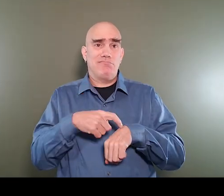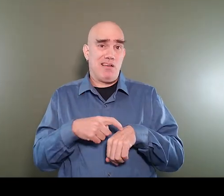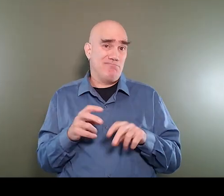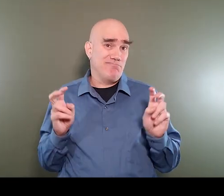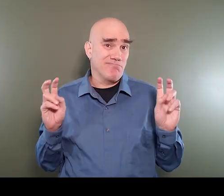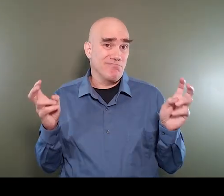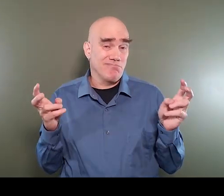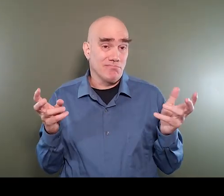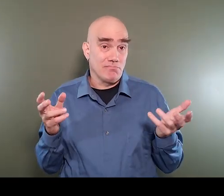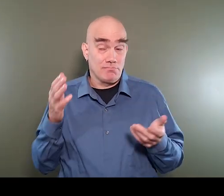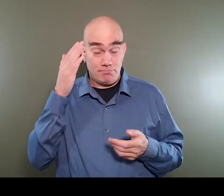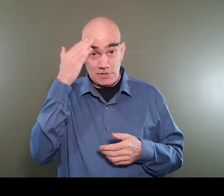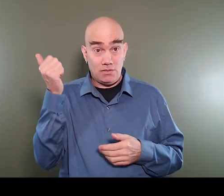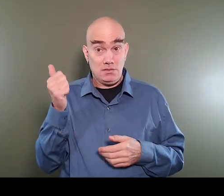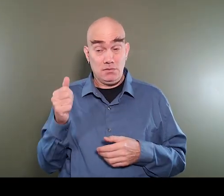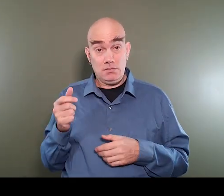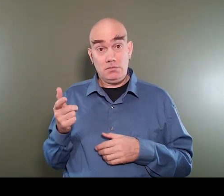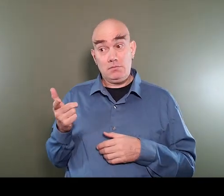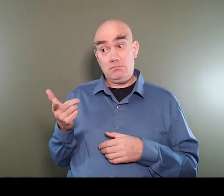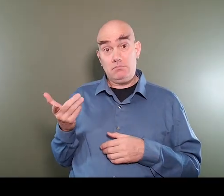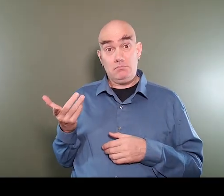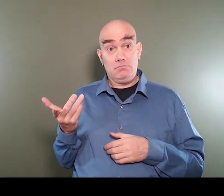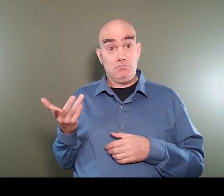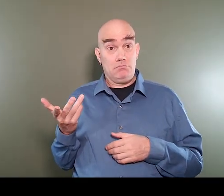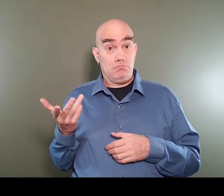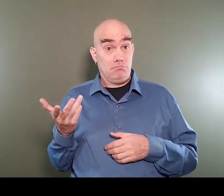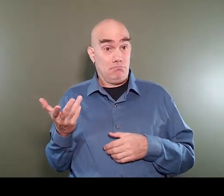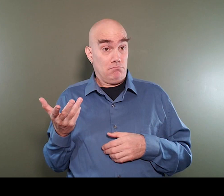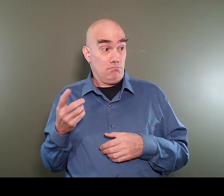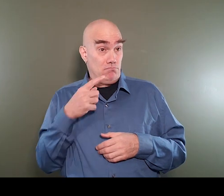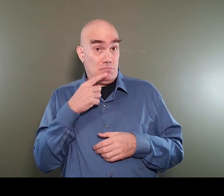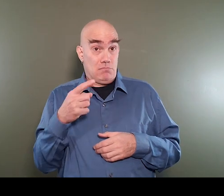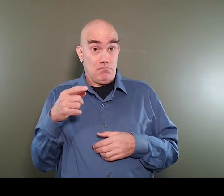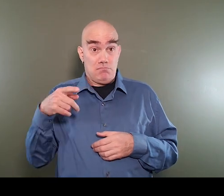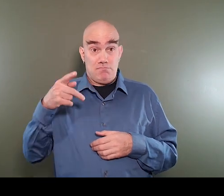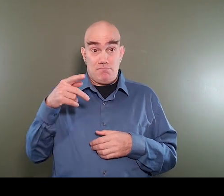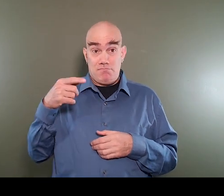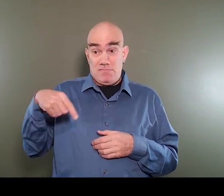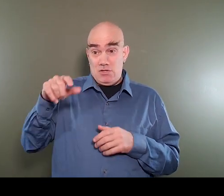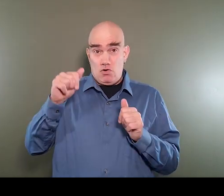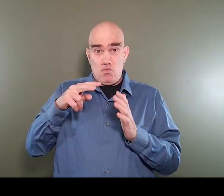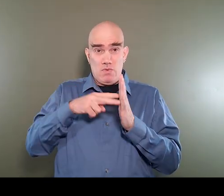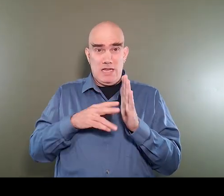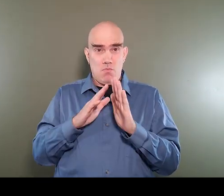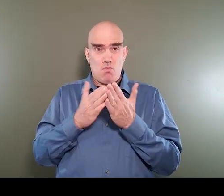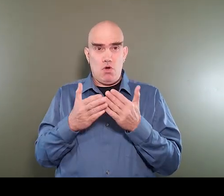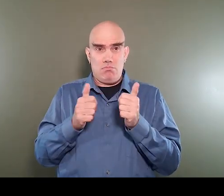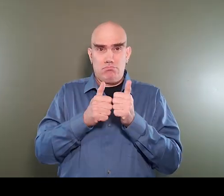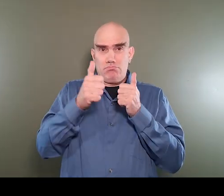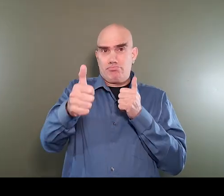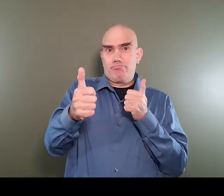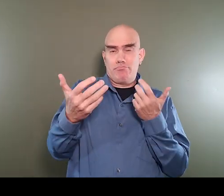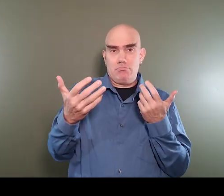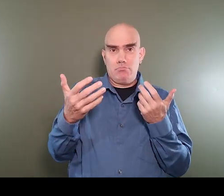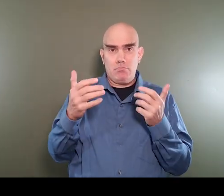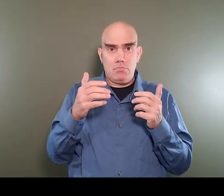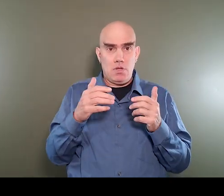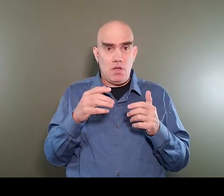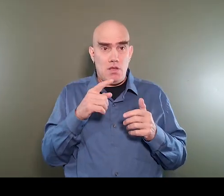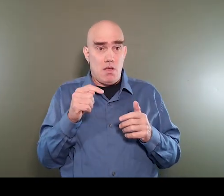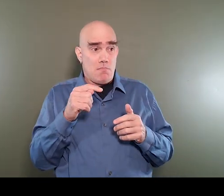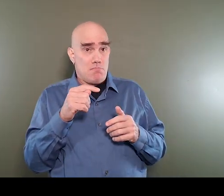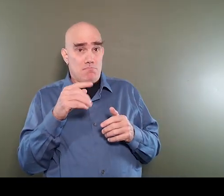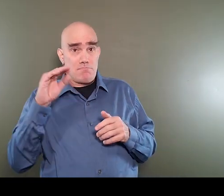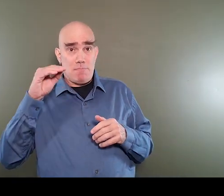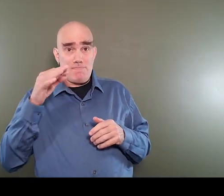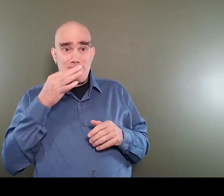so this came in at a perfect time because readers could read the books remotely, the